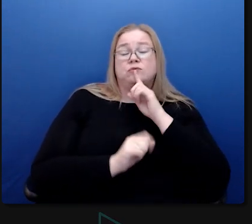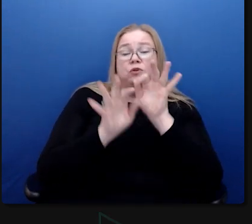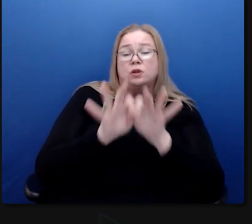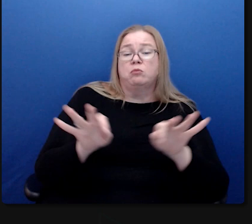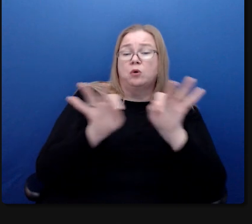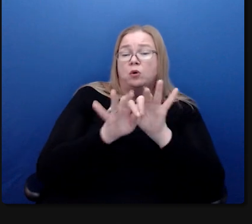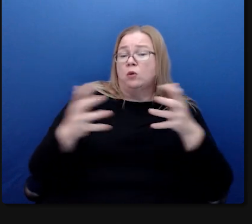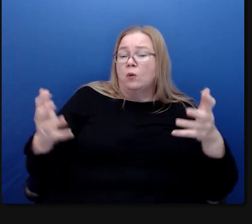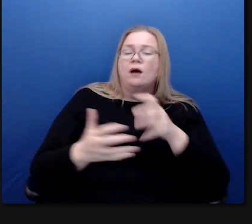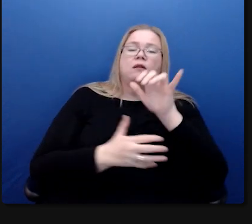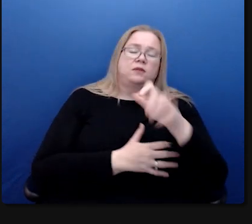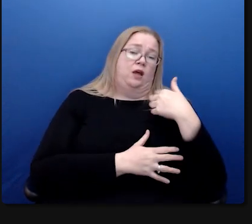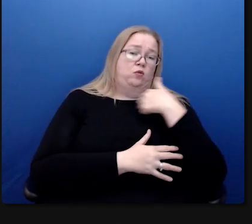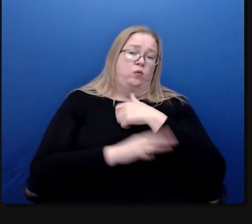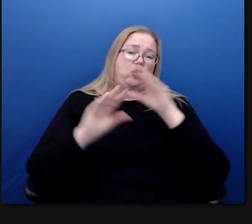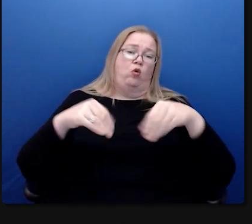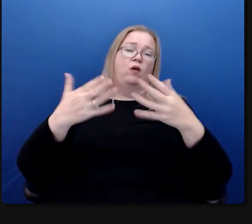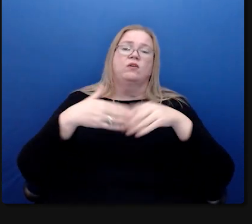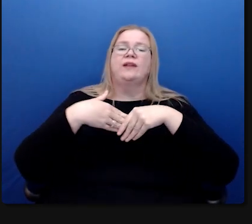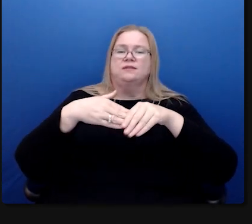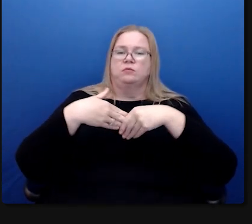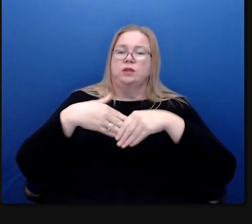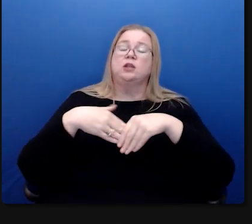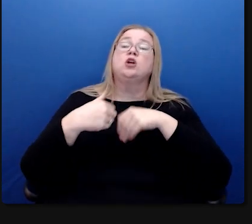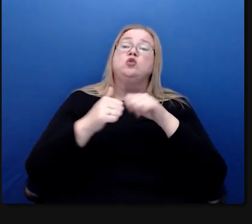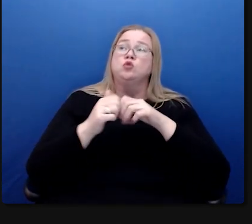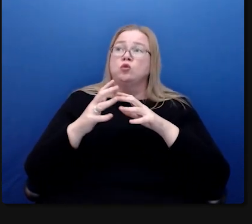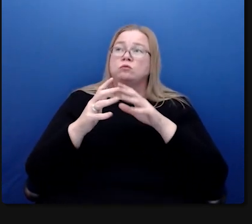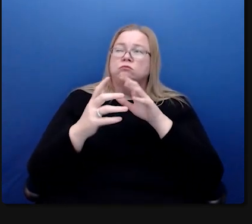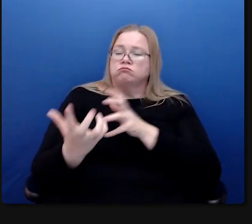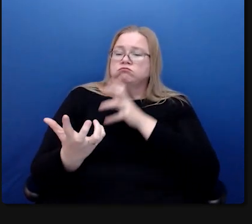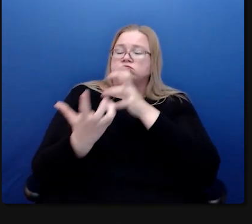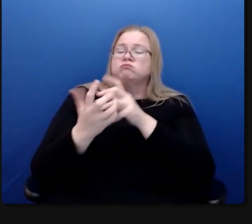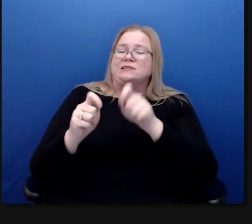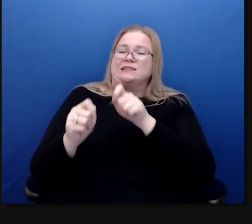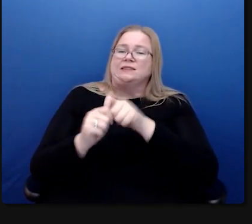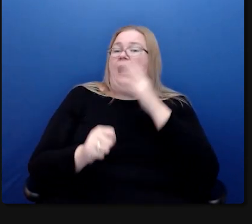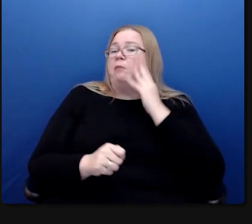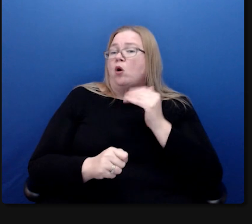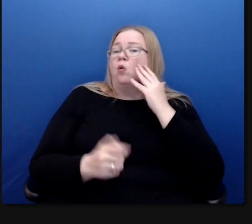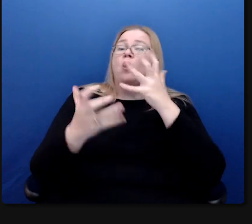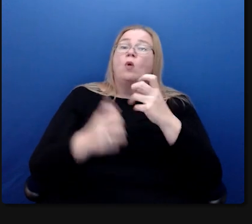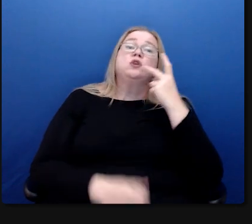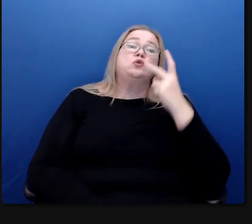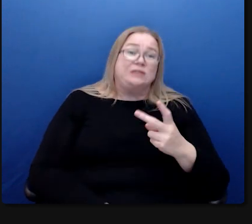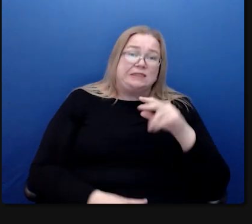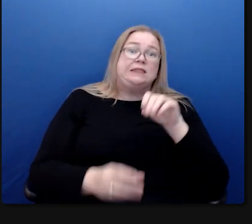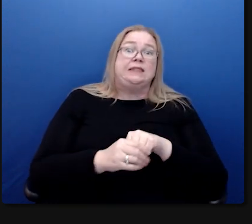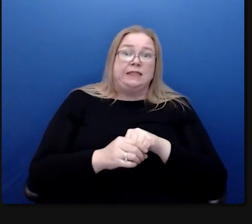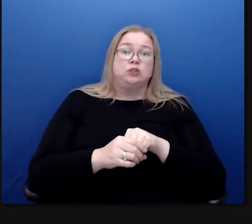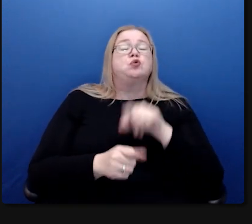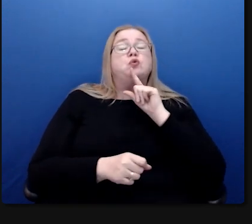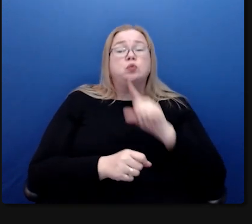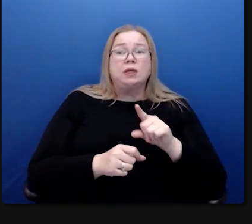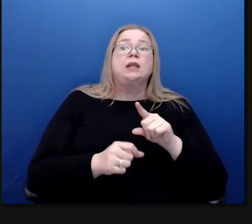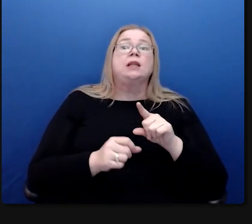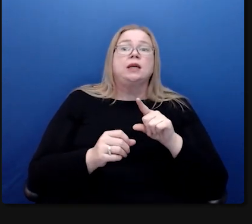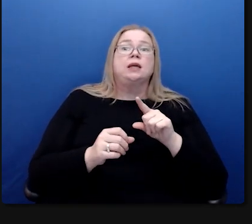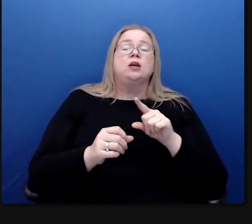and allow for more expression. Today, we'll take a look at teen and general as general audience type of